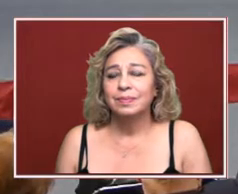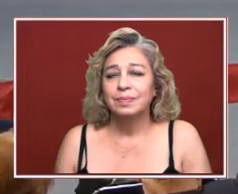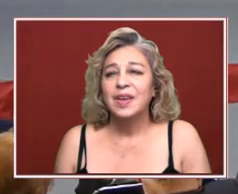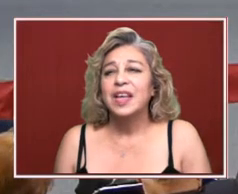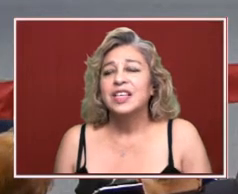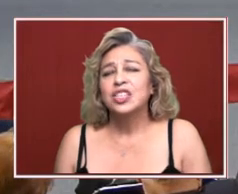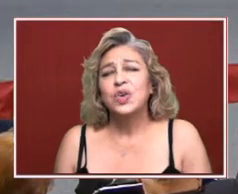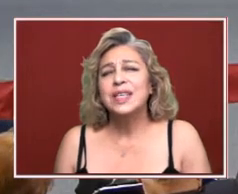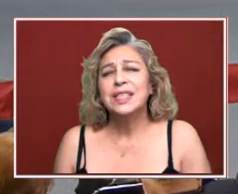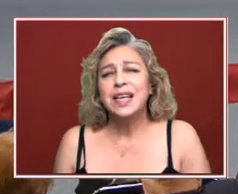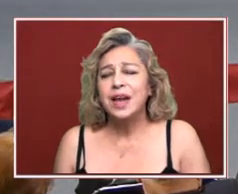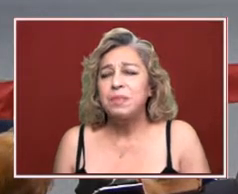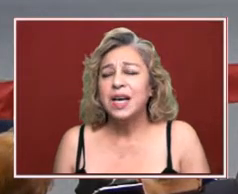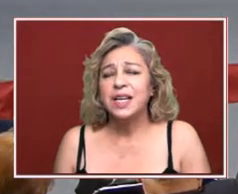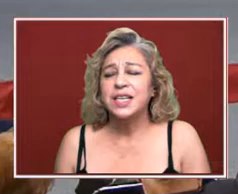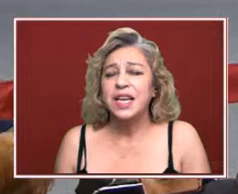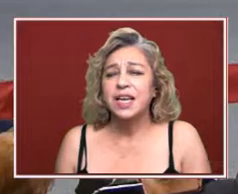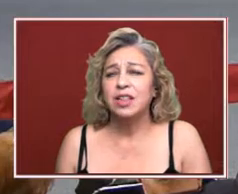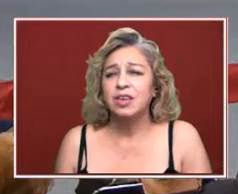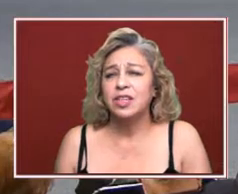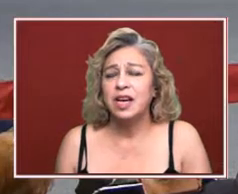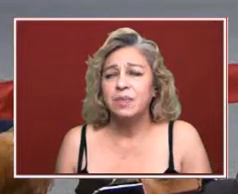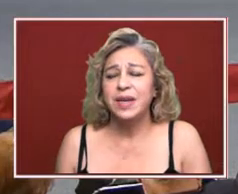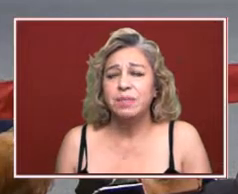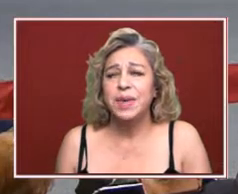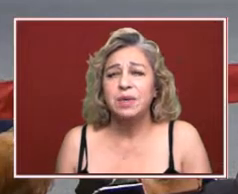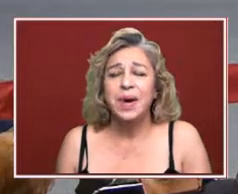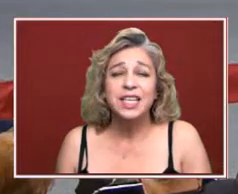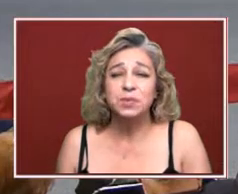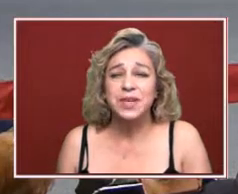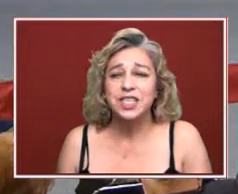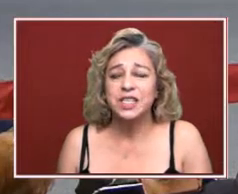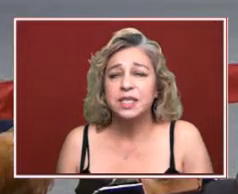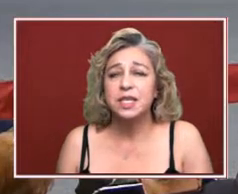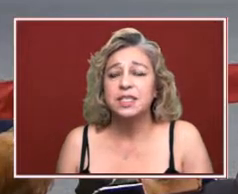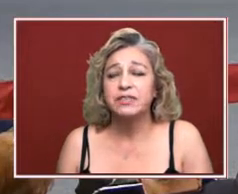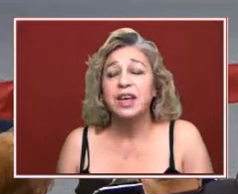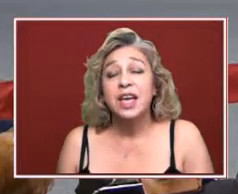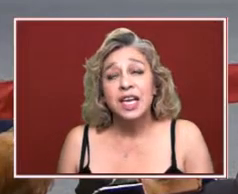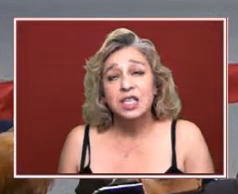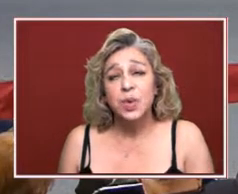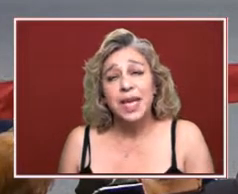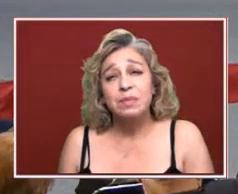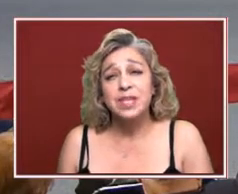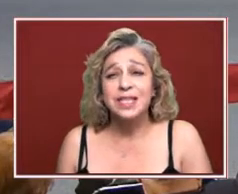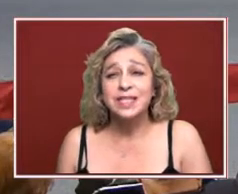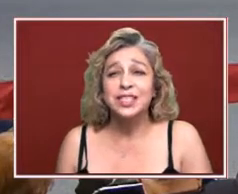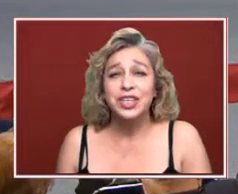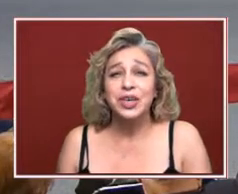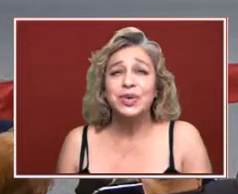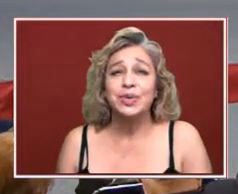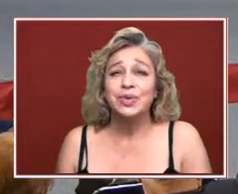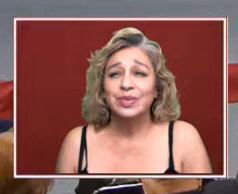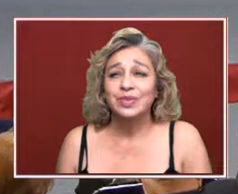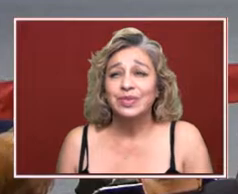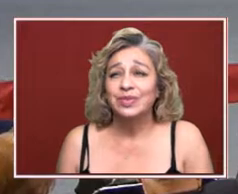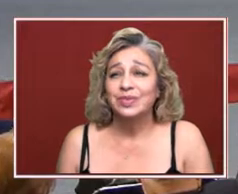supuesto. So he says, I'm not going to take a long time and make my speech extensive because we came to listen to